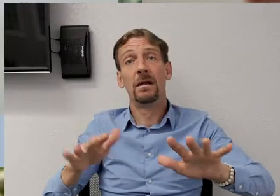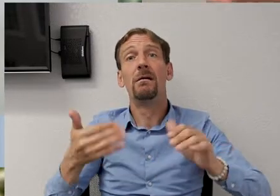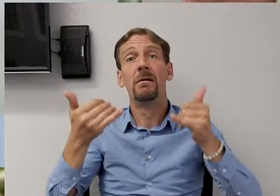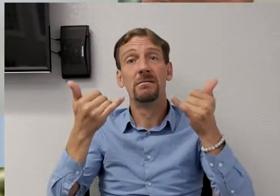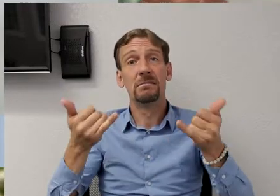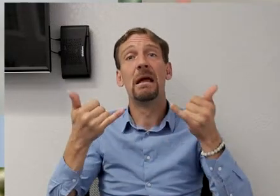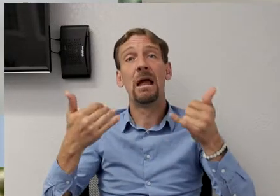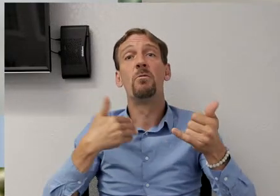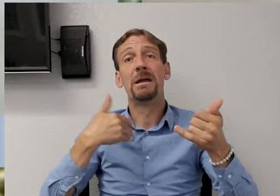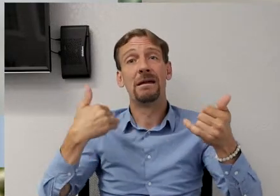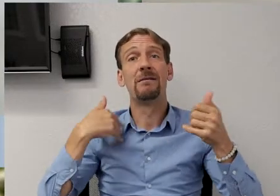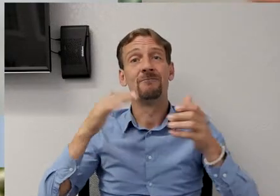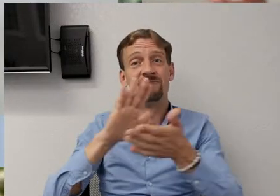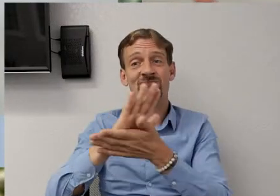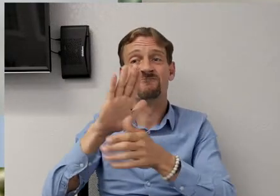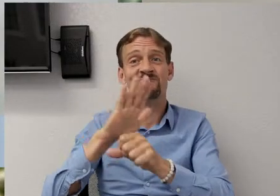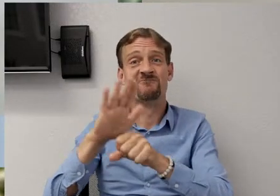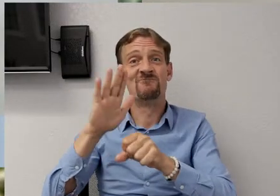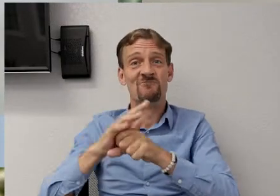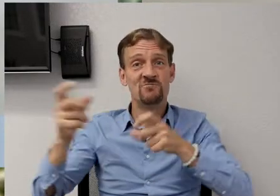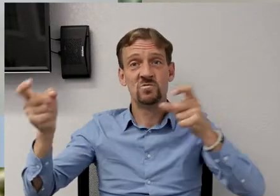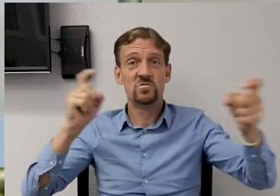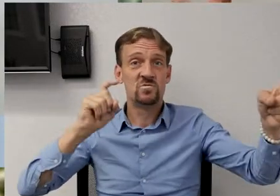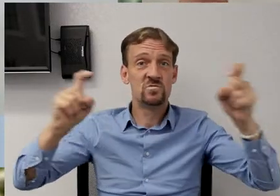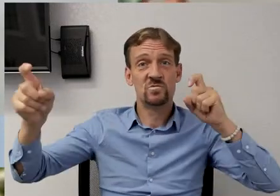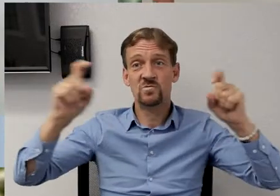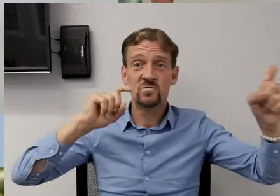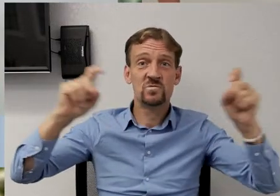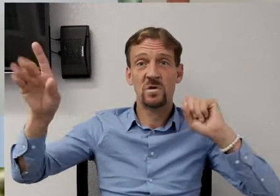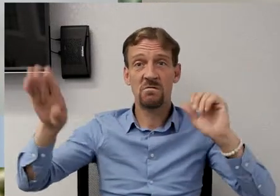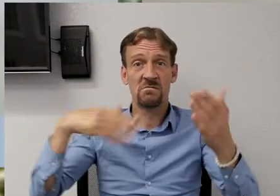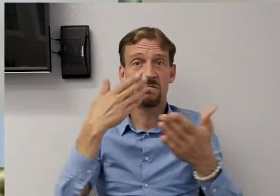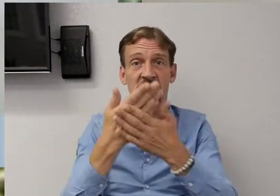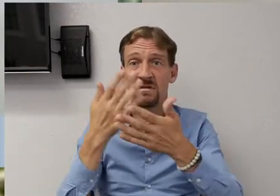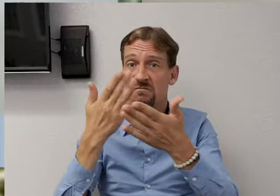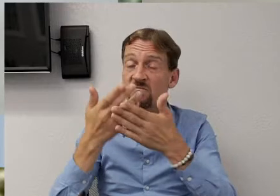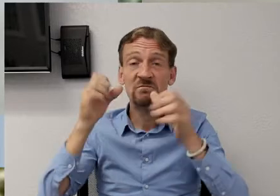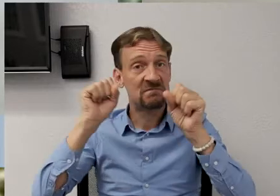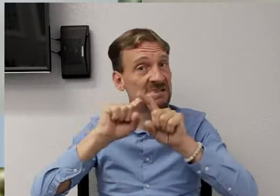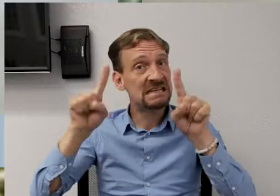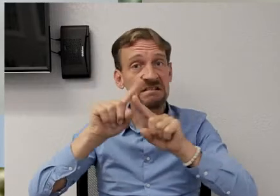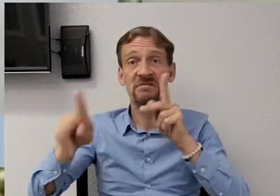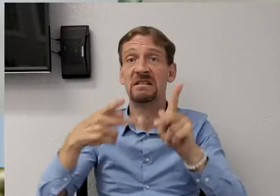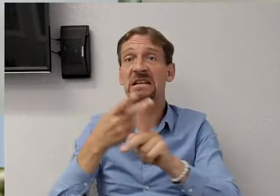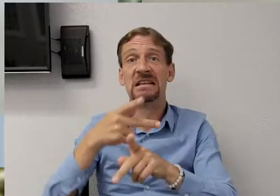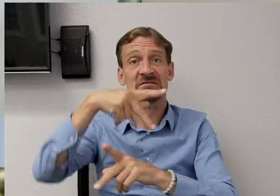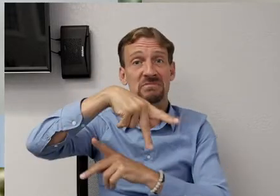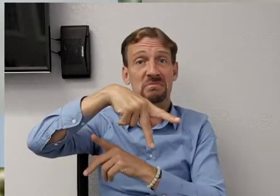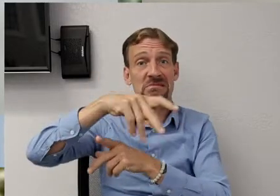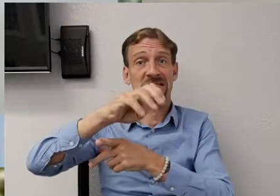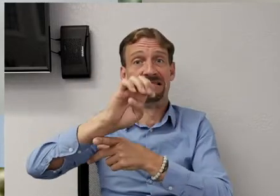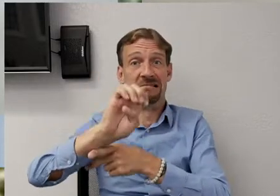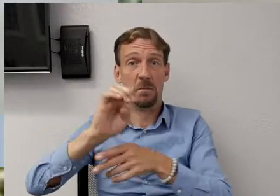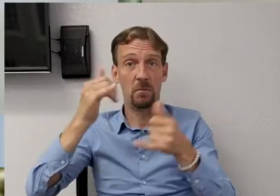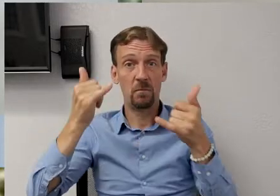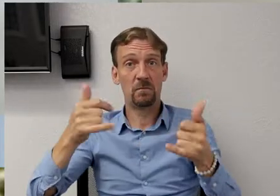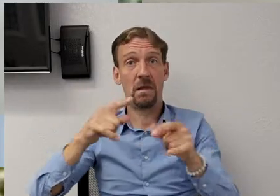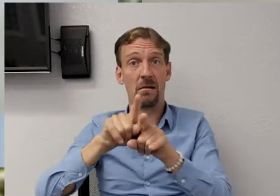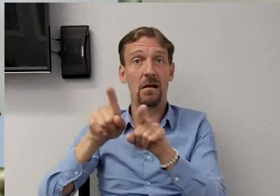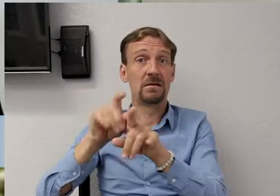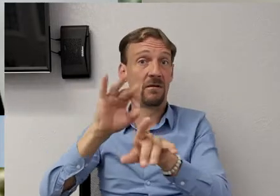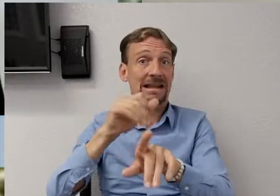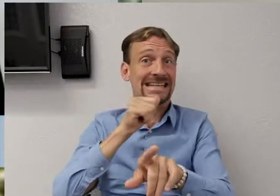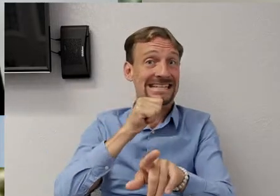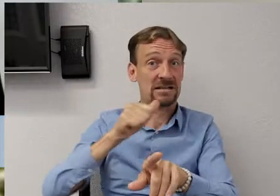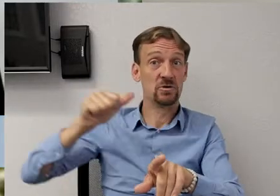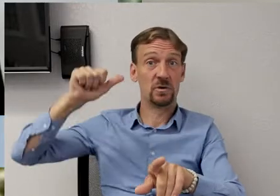now are routinely getting shipments of all kinds of PPE. As of yesterday,